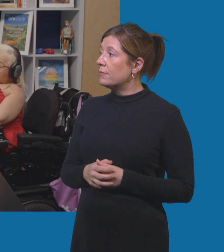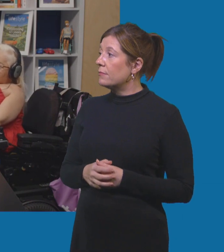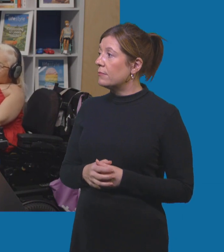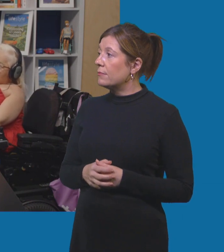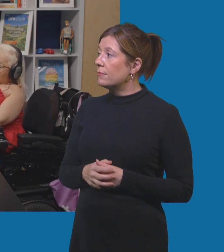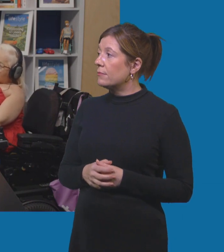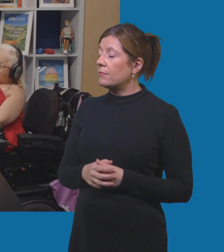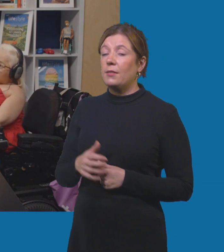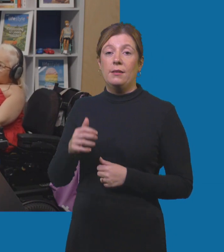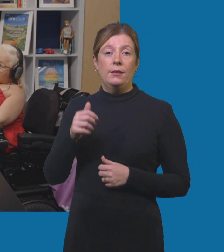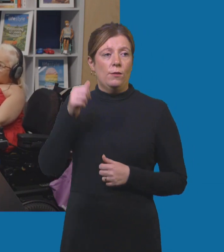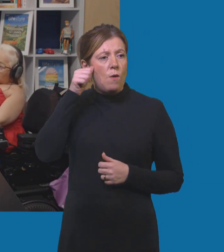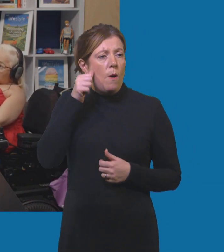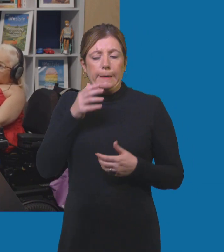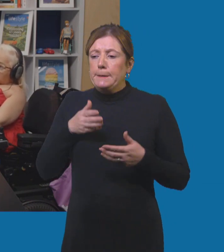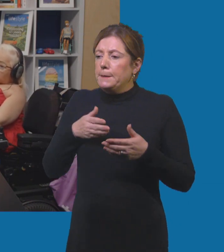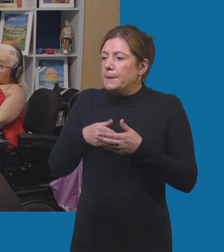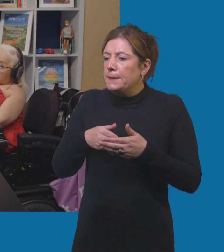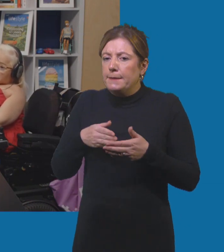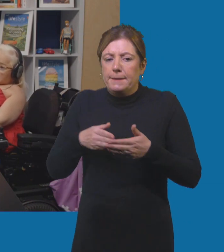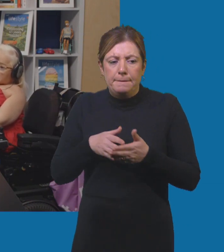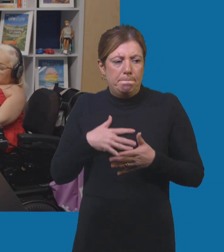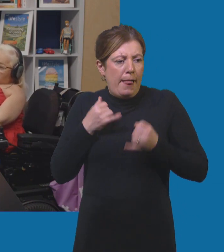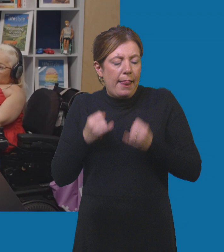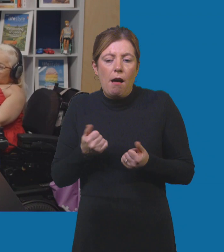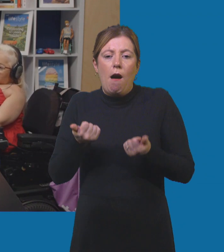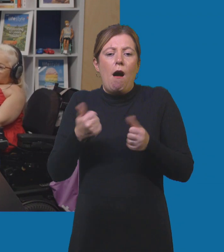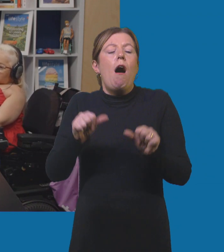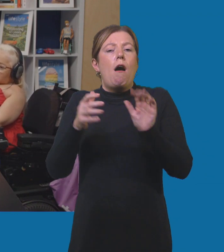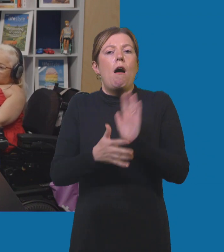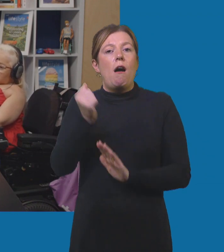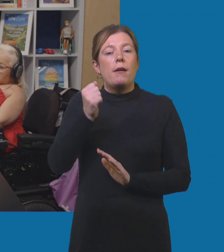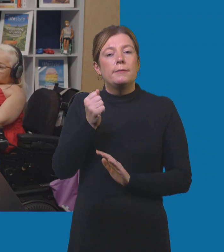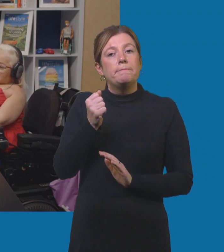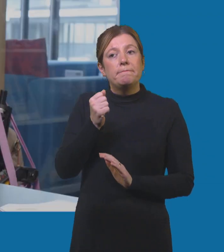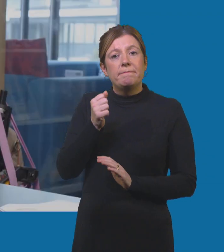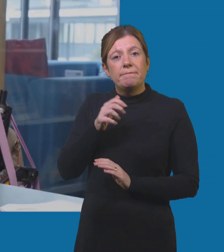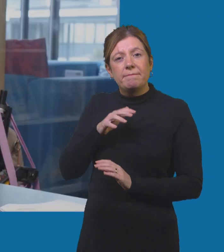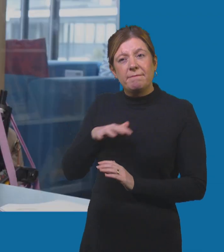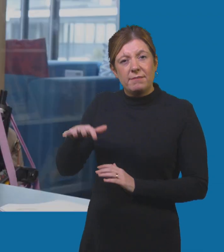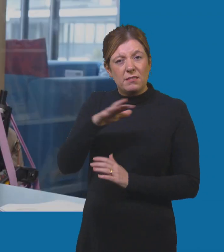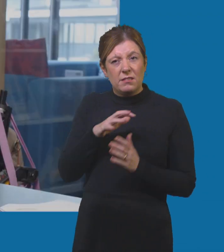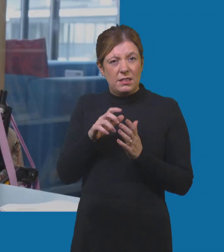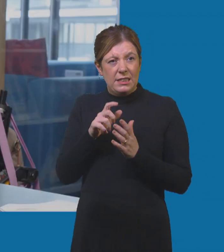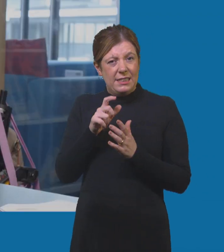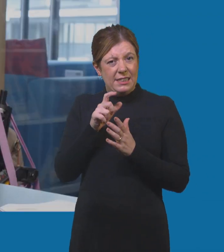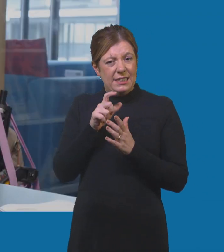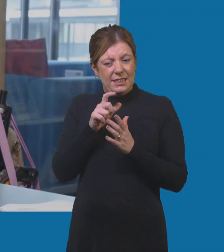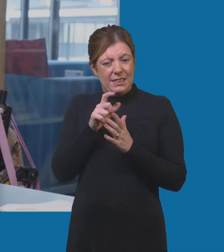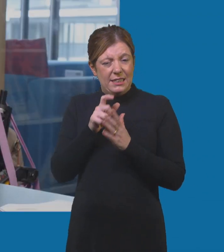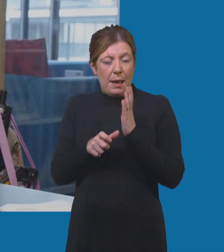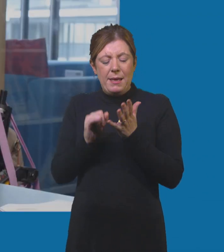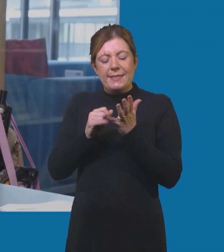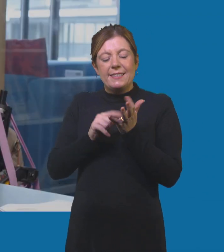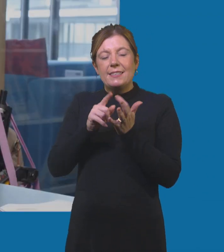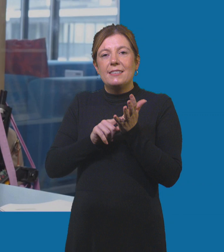and I guess that can be somewhat problematic for the disability community in the sense of, and it was the late Stella Young,